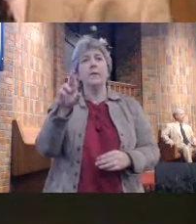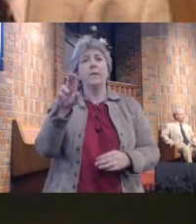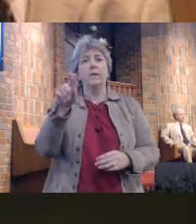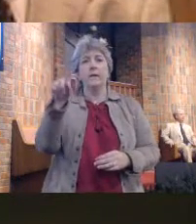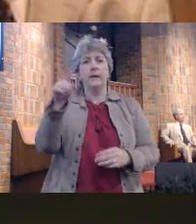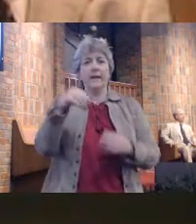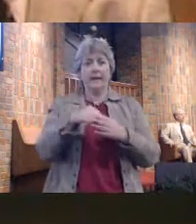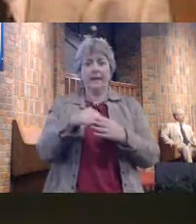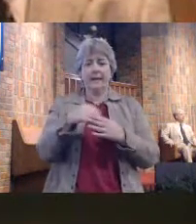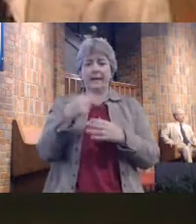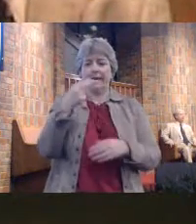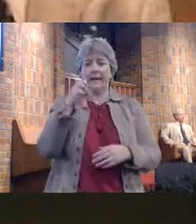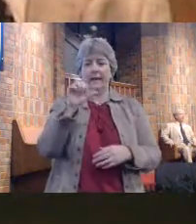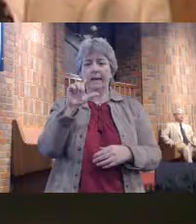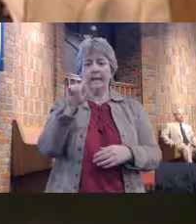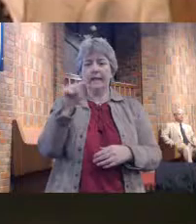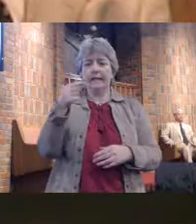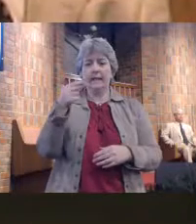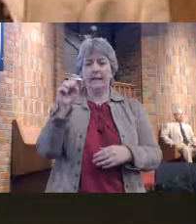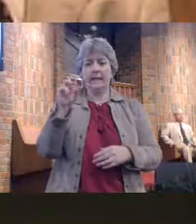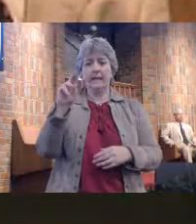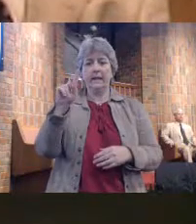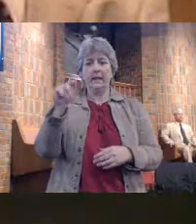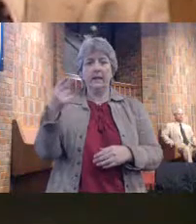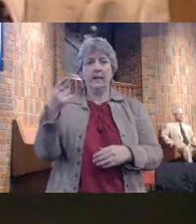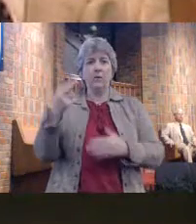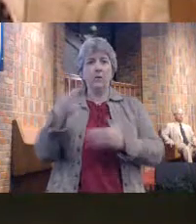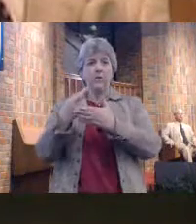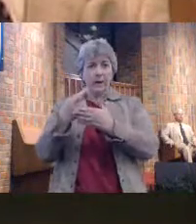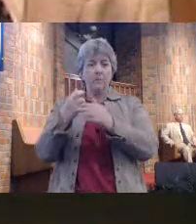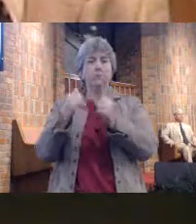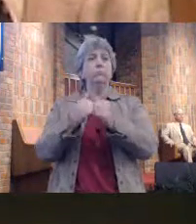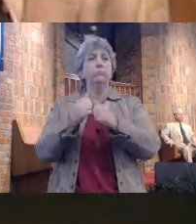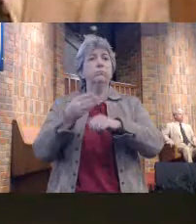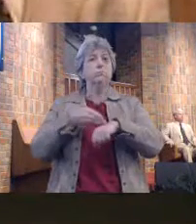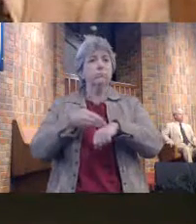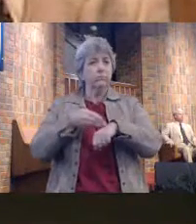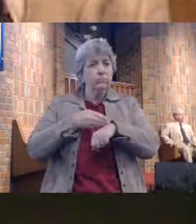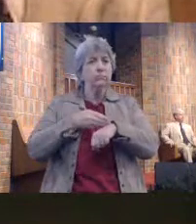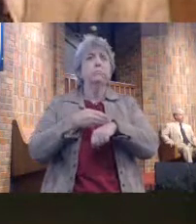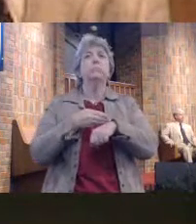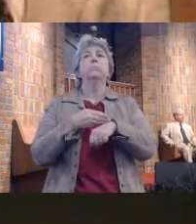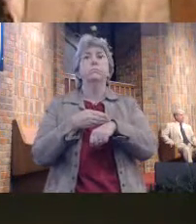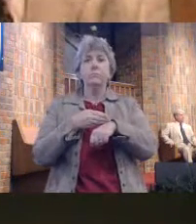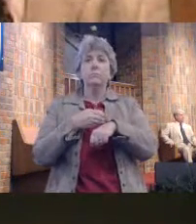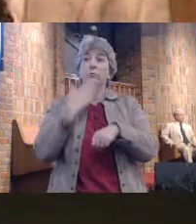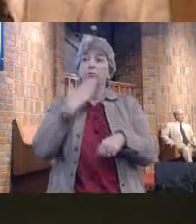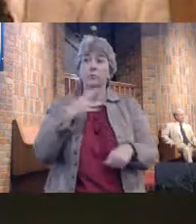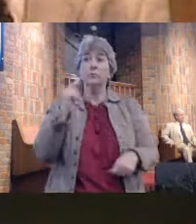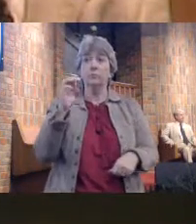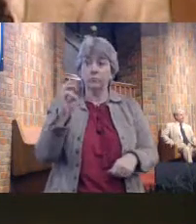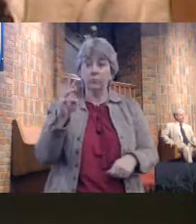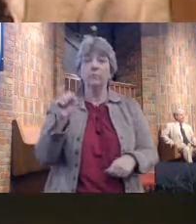Health South rehab, but to understand is some improvement, so that's good news. And